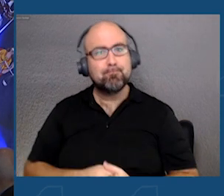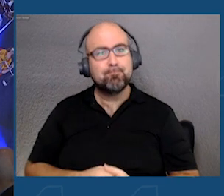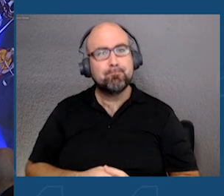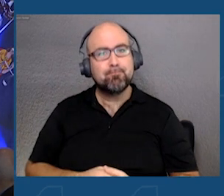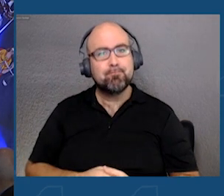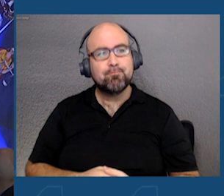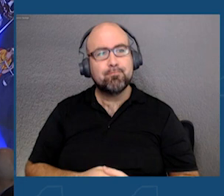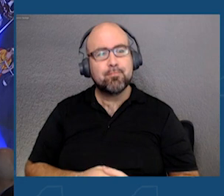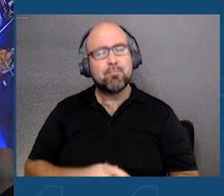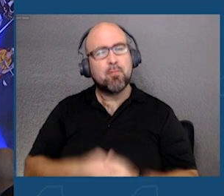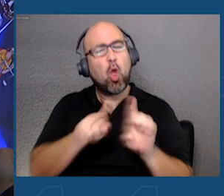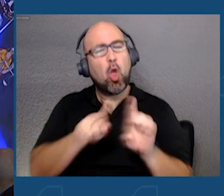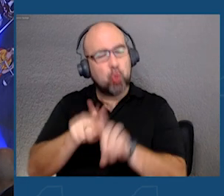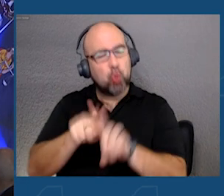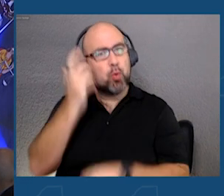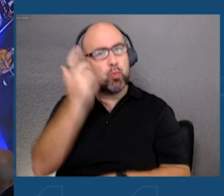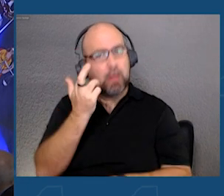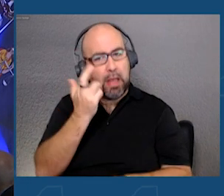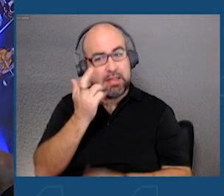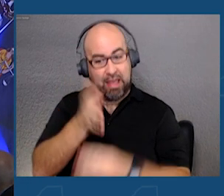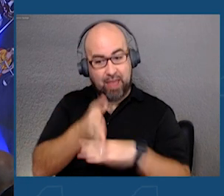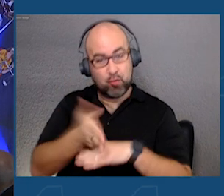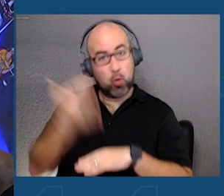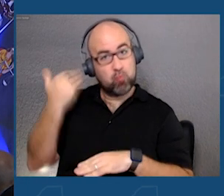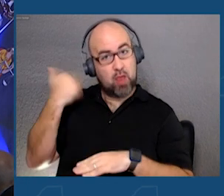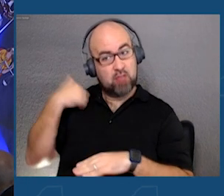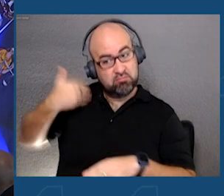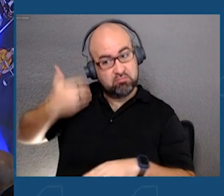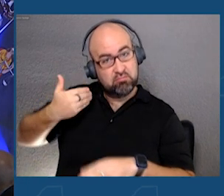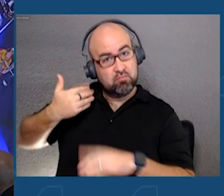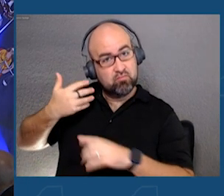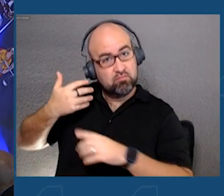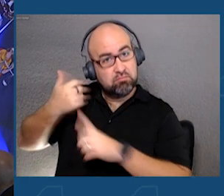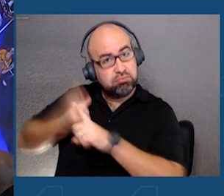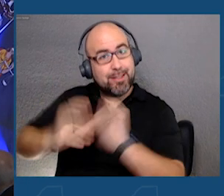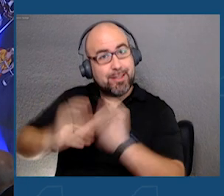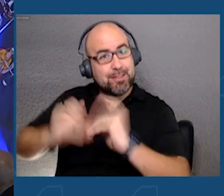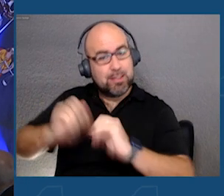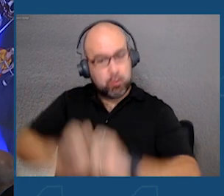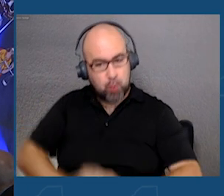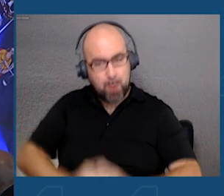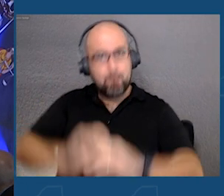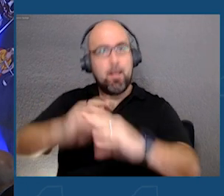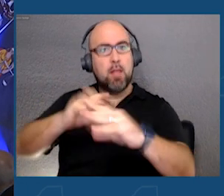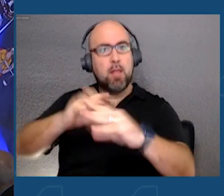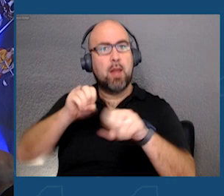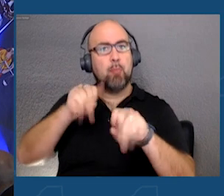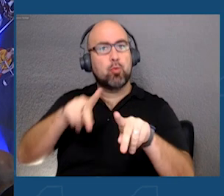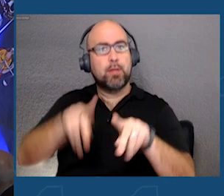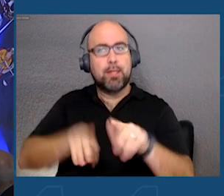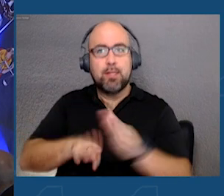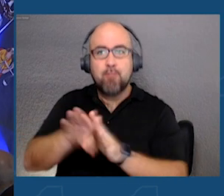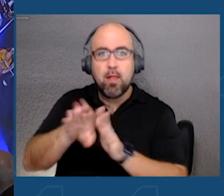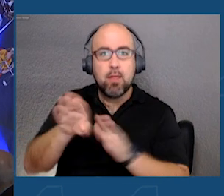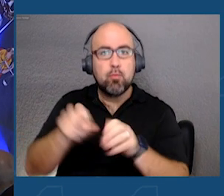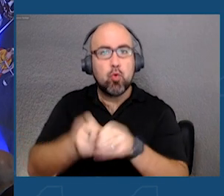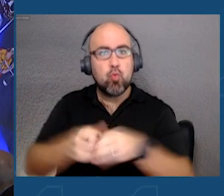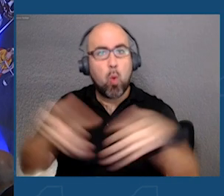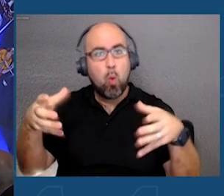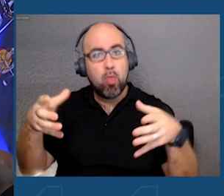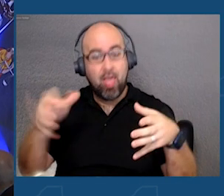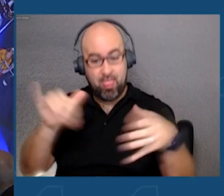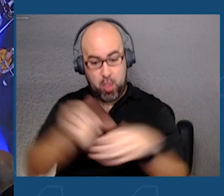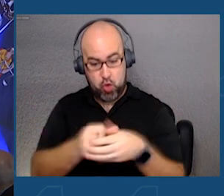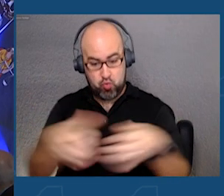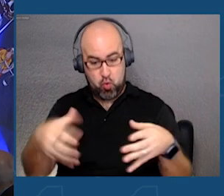after those prior crises, as the city rebuilds and as opportunity develops and as growth happens, that growth is not always